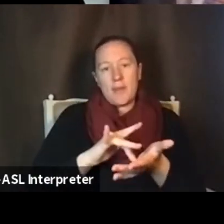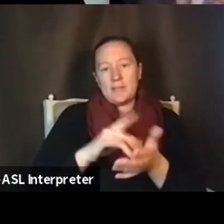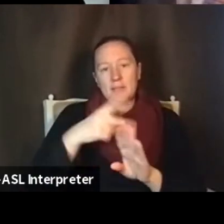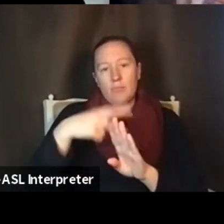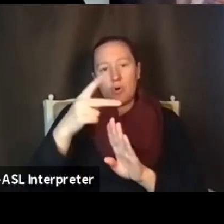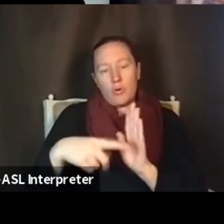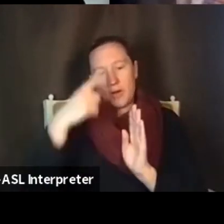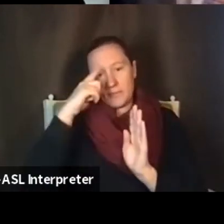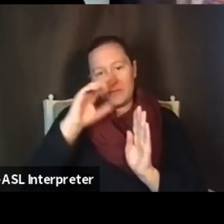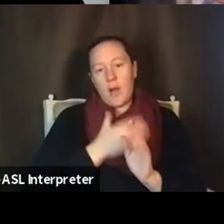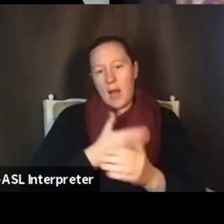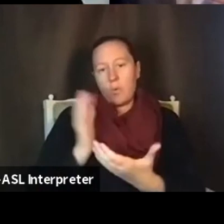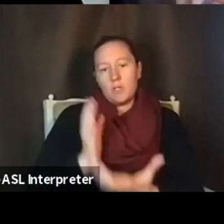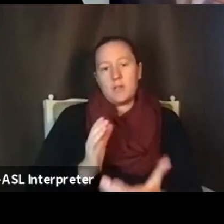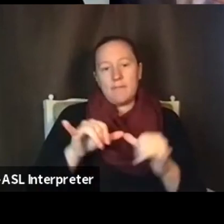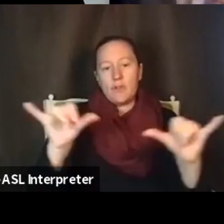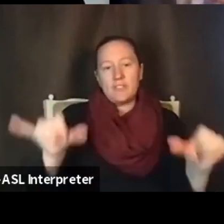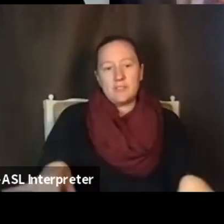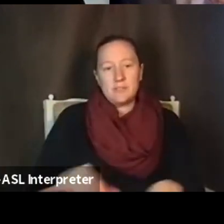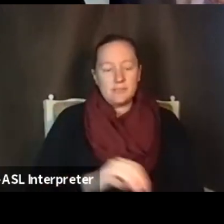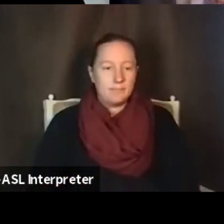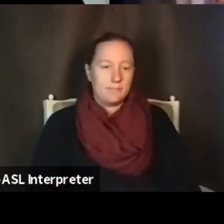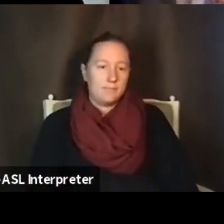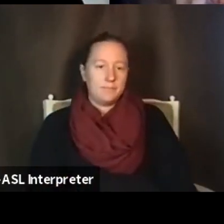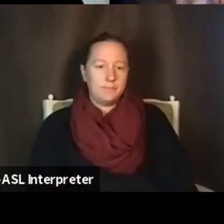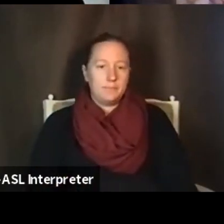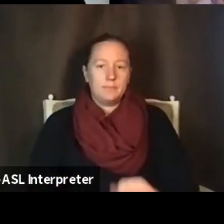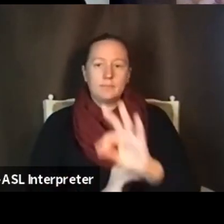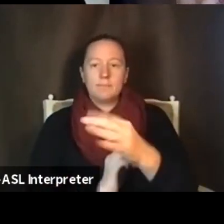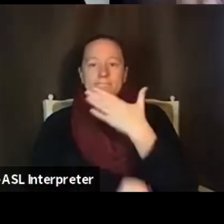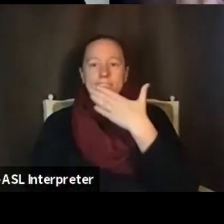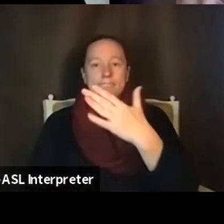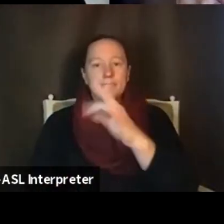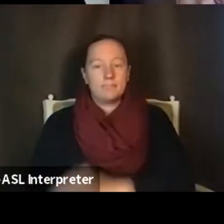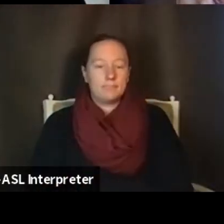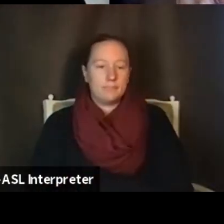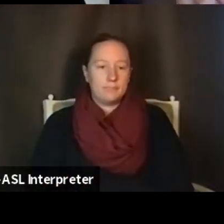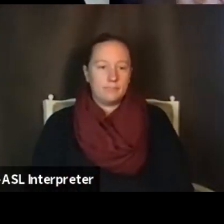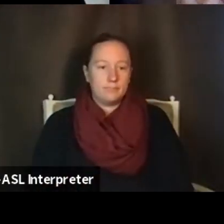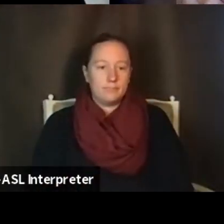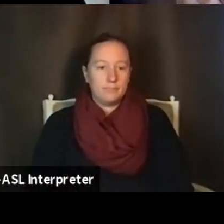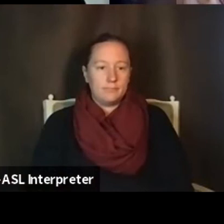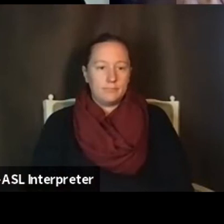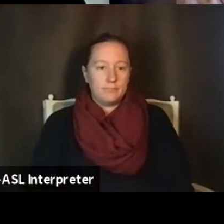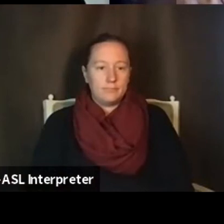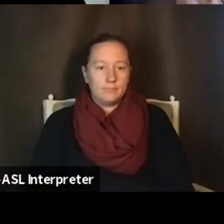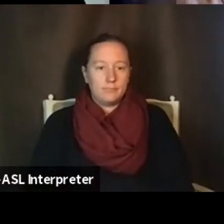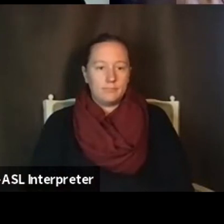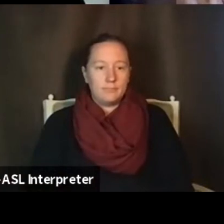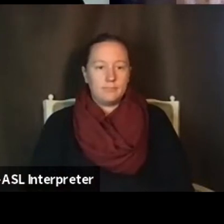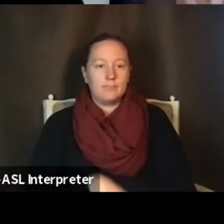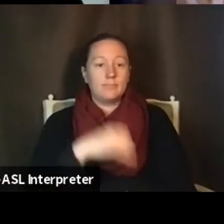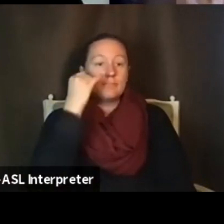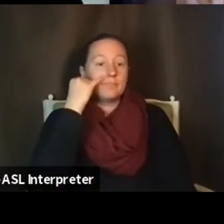Great, thank you. I think so if you all have other